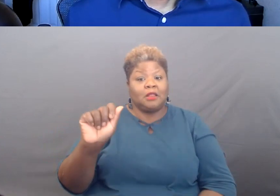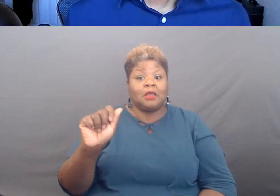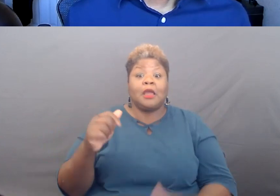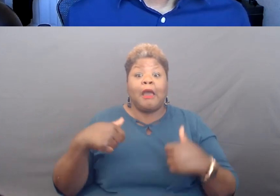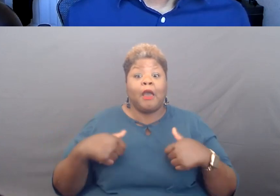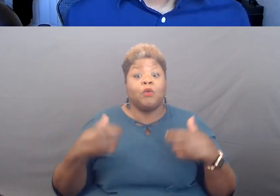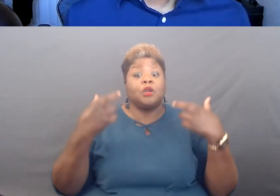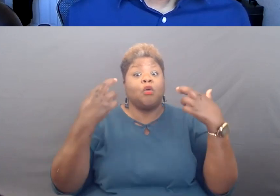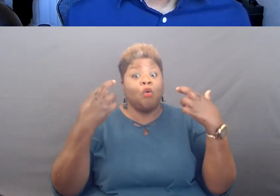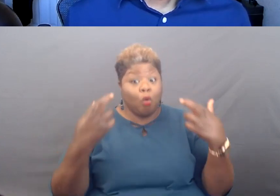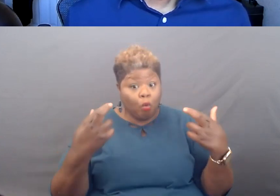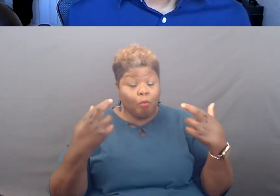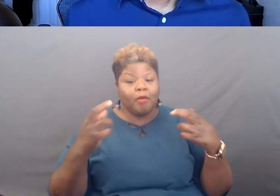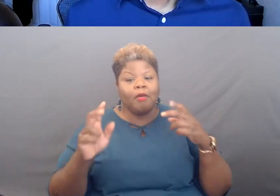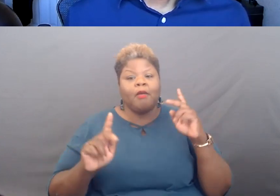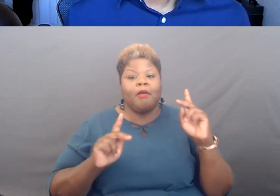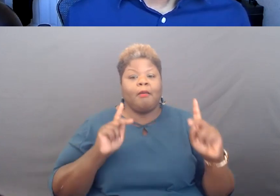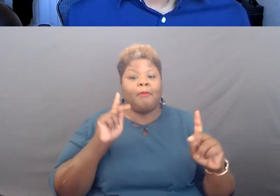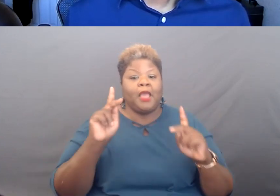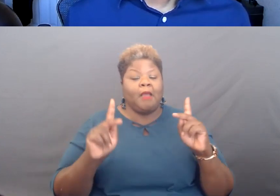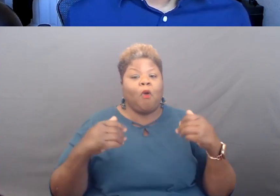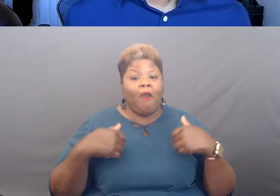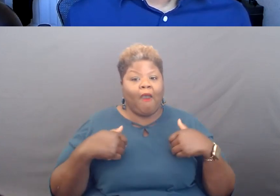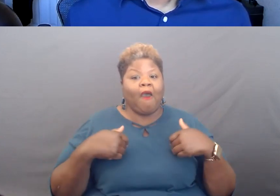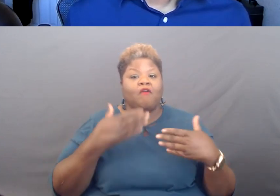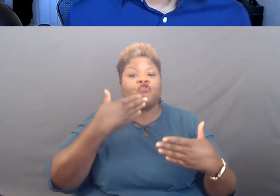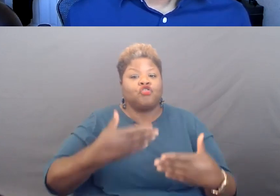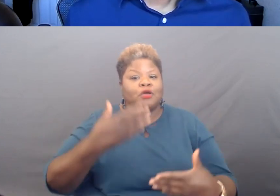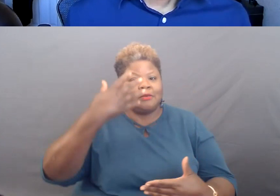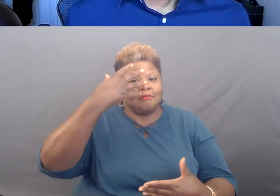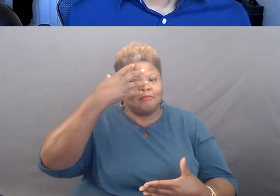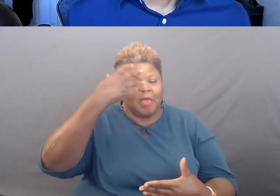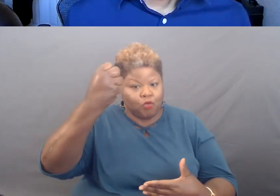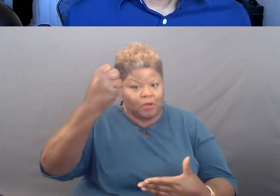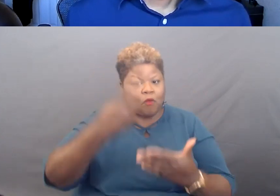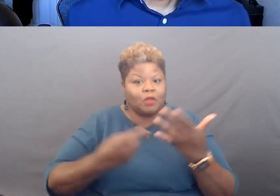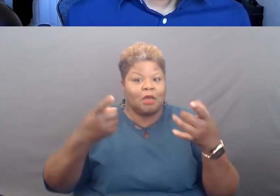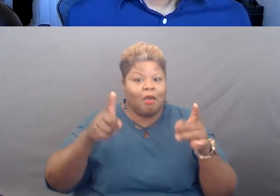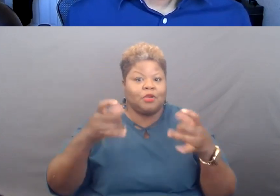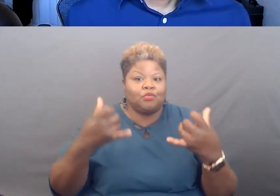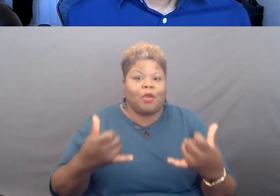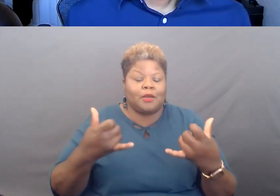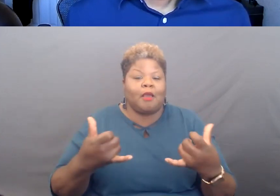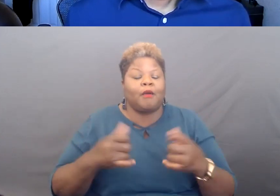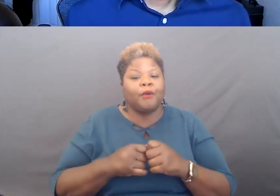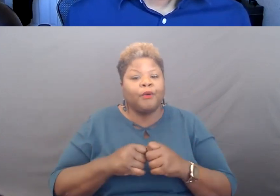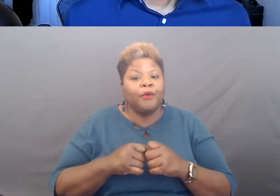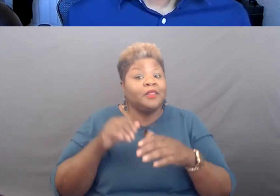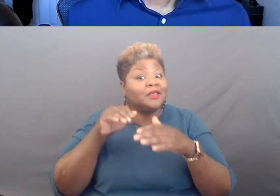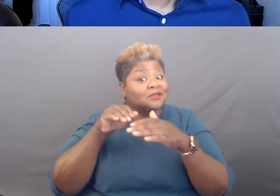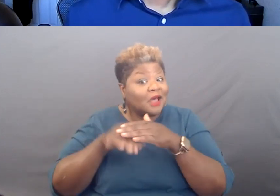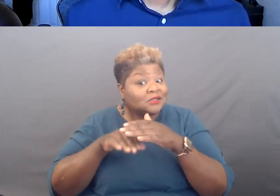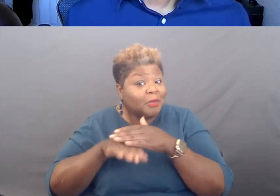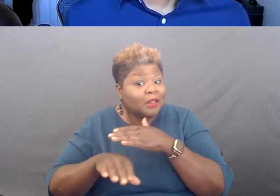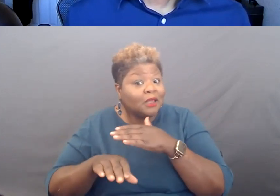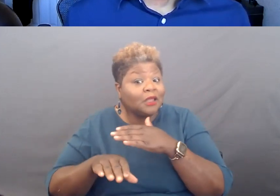hope people have a long memory for the era that we're currently living in. The accessibility